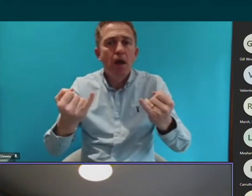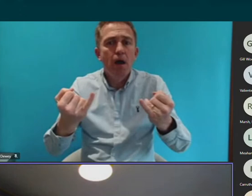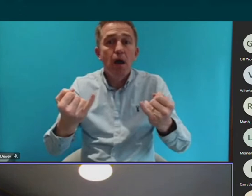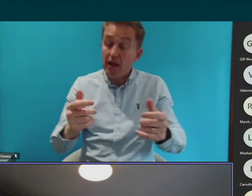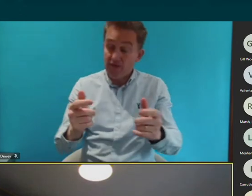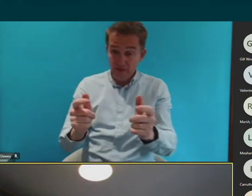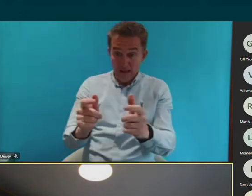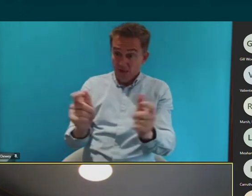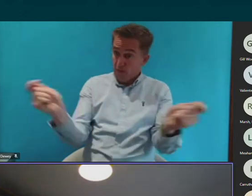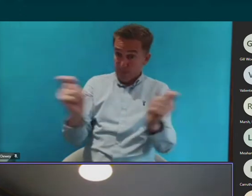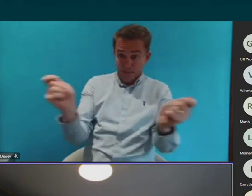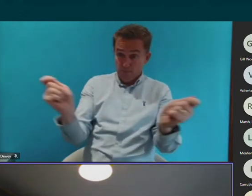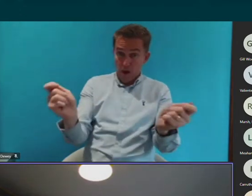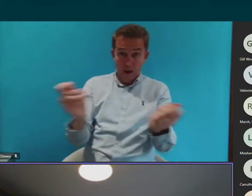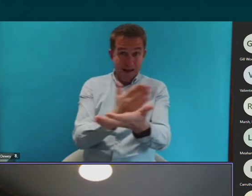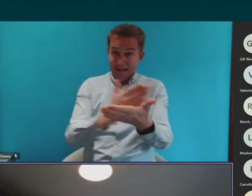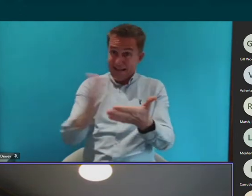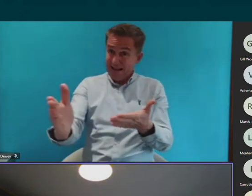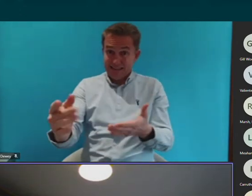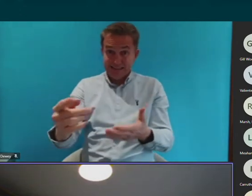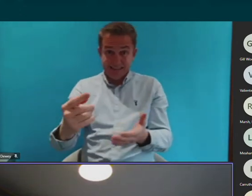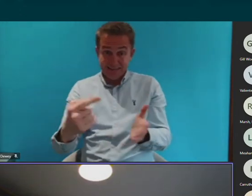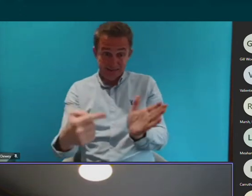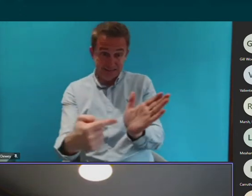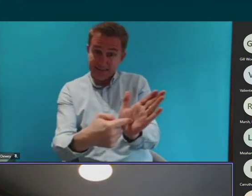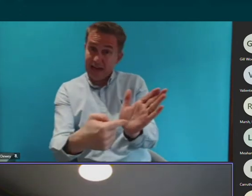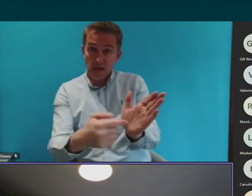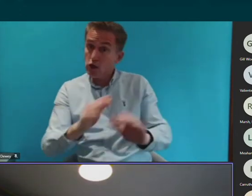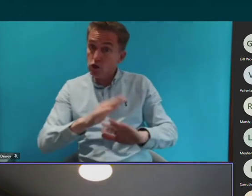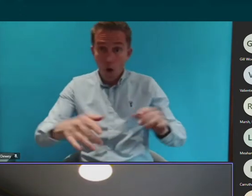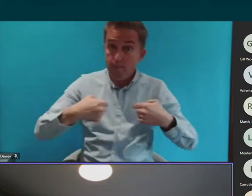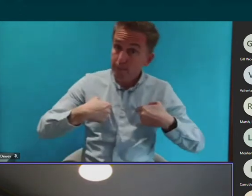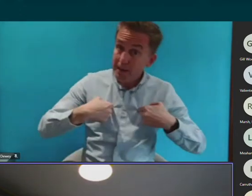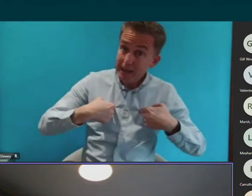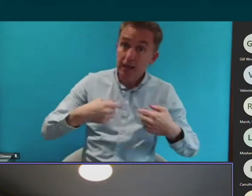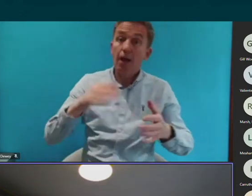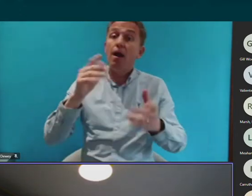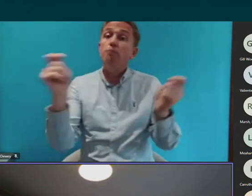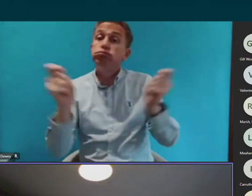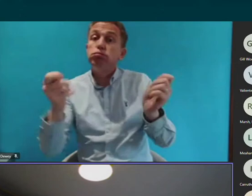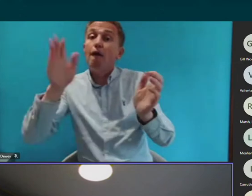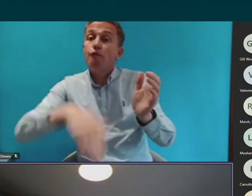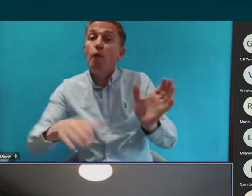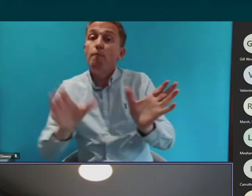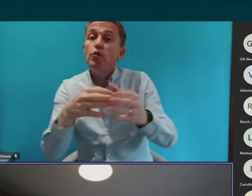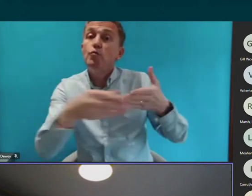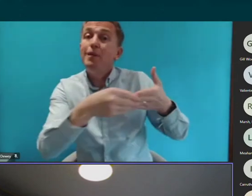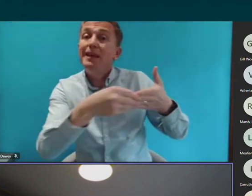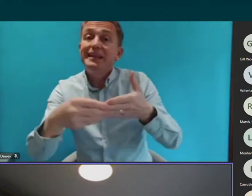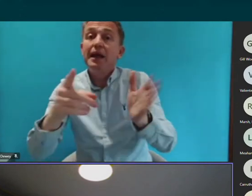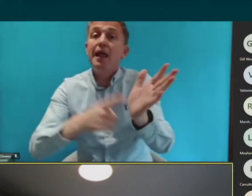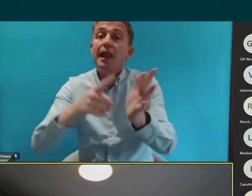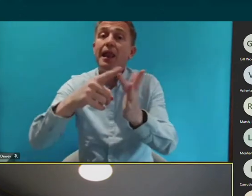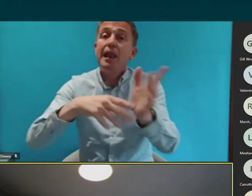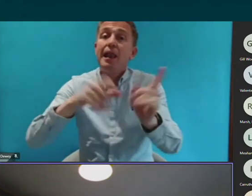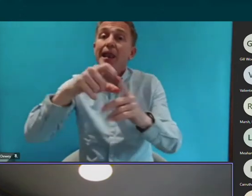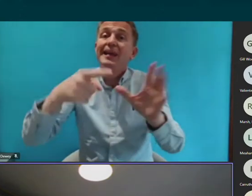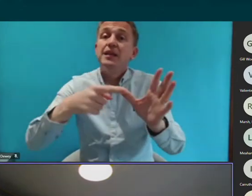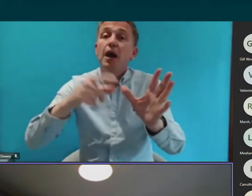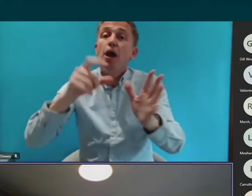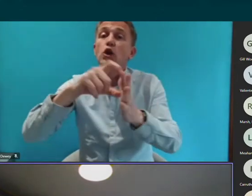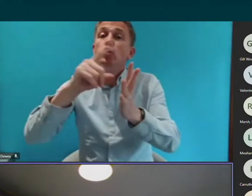press that, as I say, not I myself that made it, this is coming from the group leader, Linda Dorward,